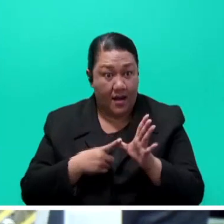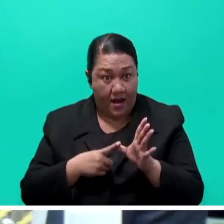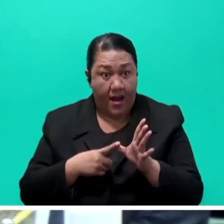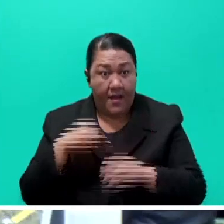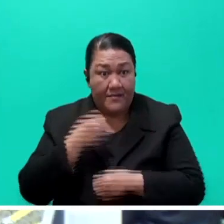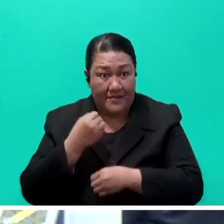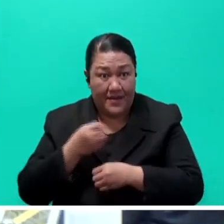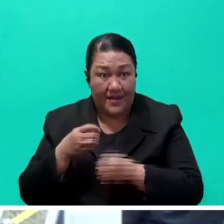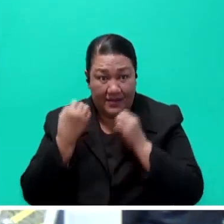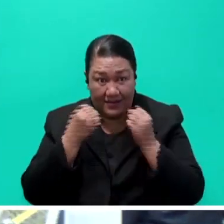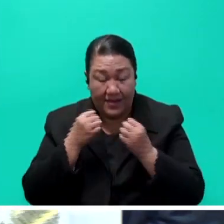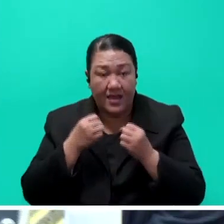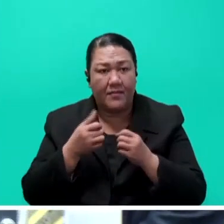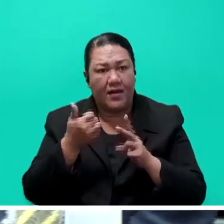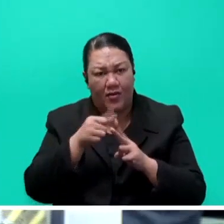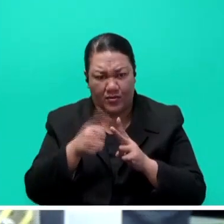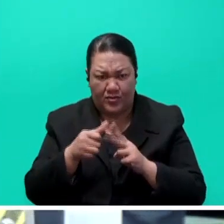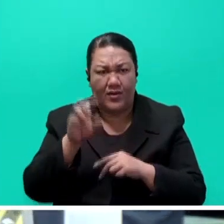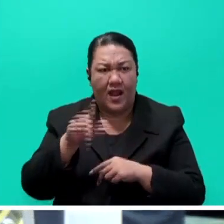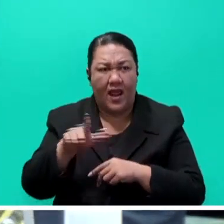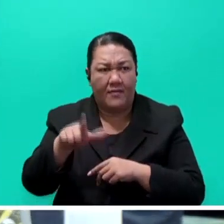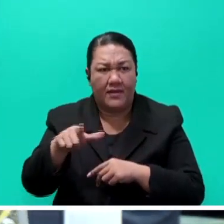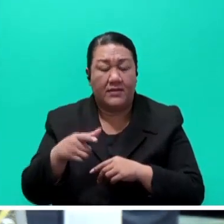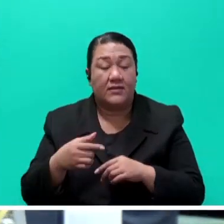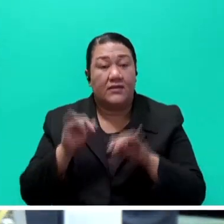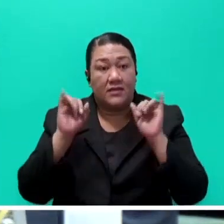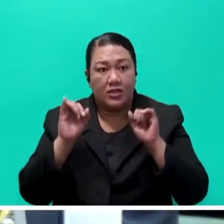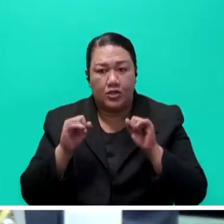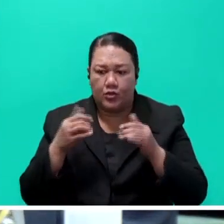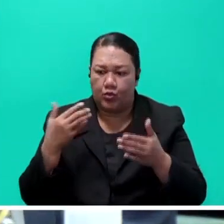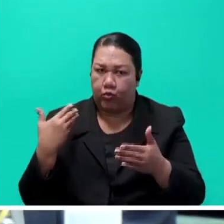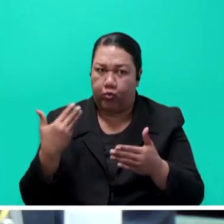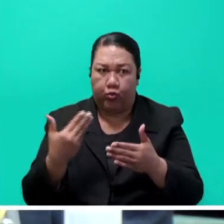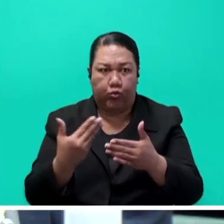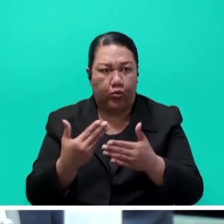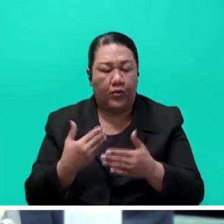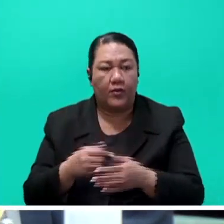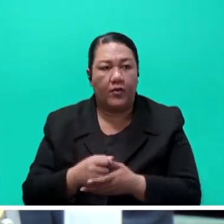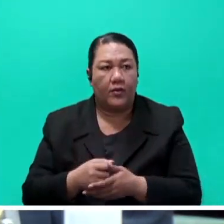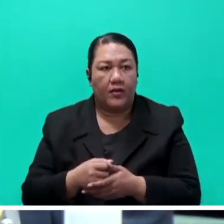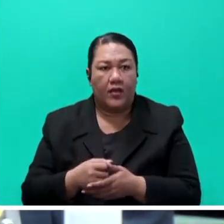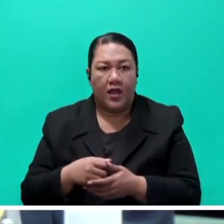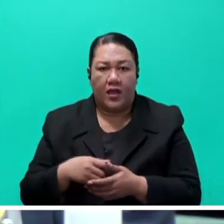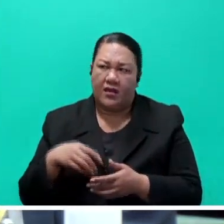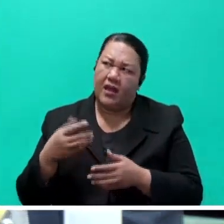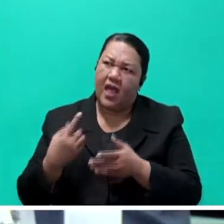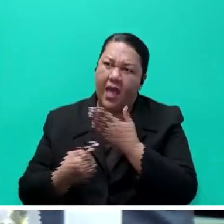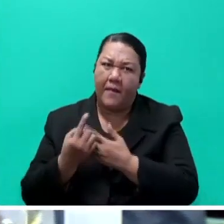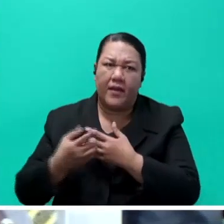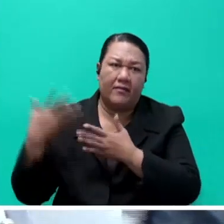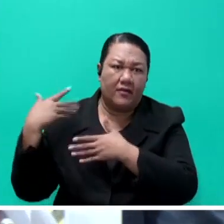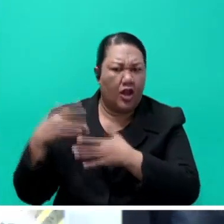aged. Let me repeat. The issues are long-standing and have not just appeared now, since we are in government.